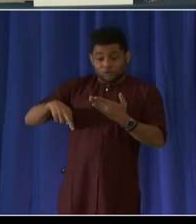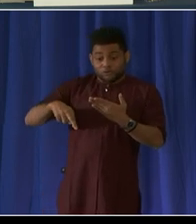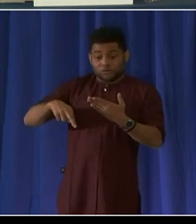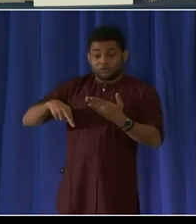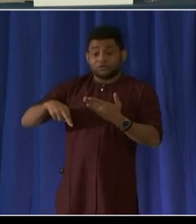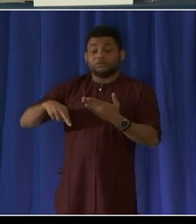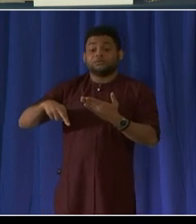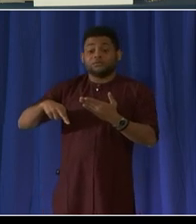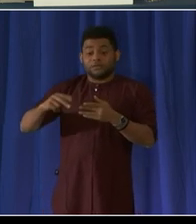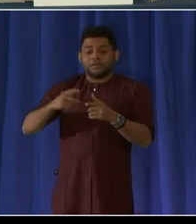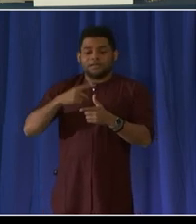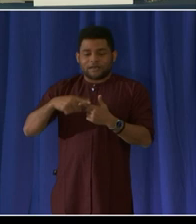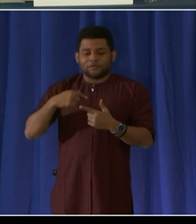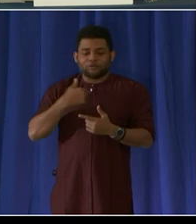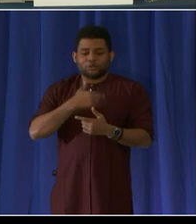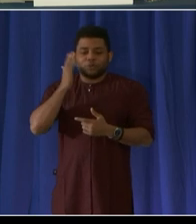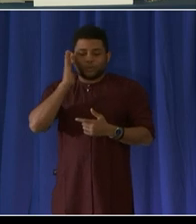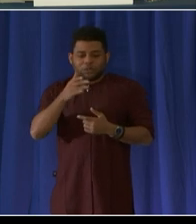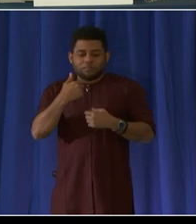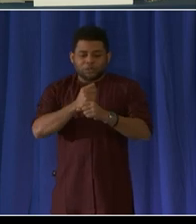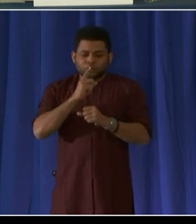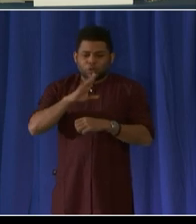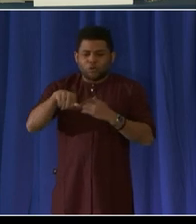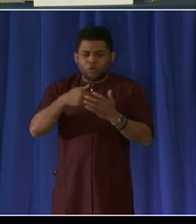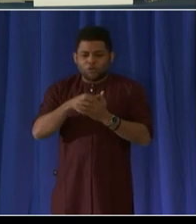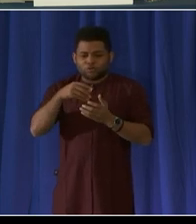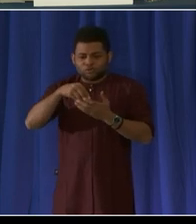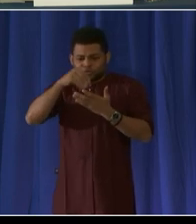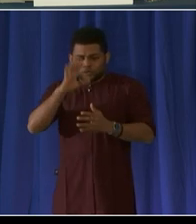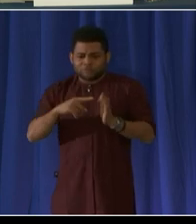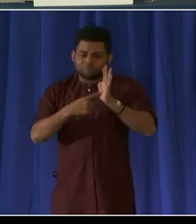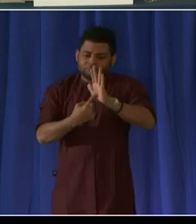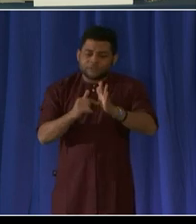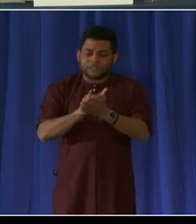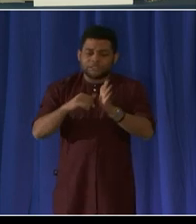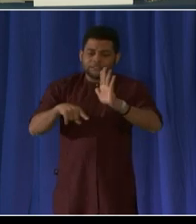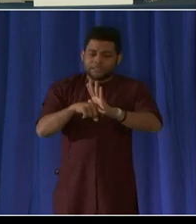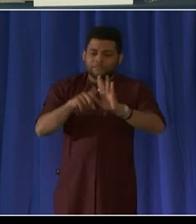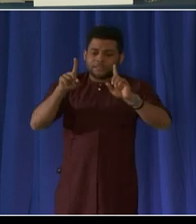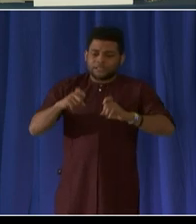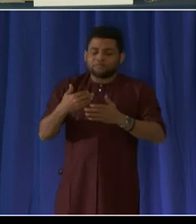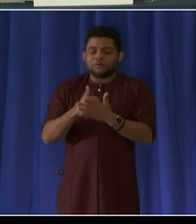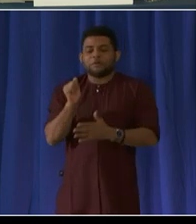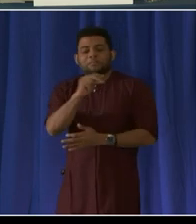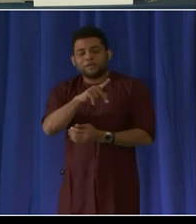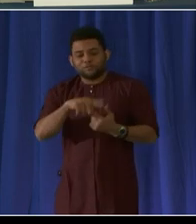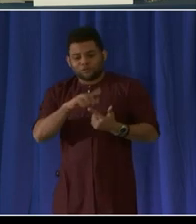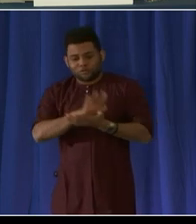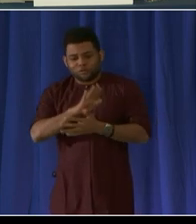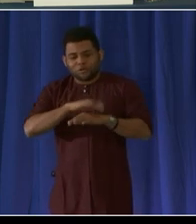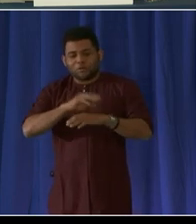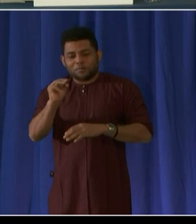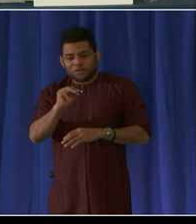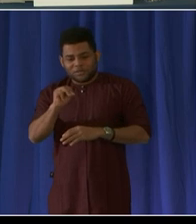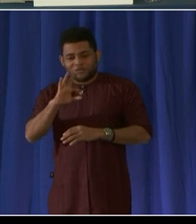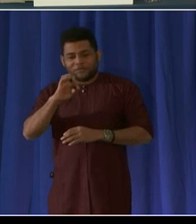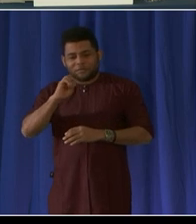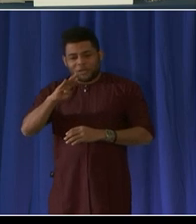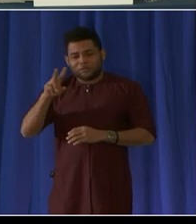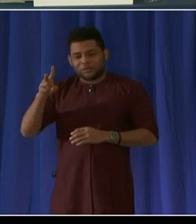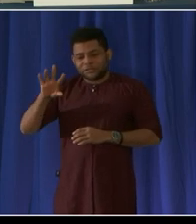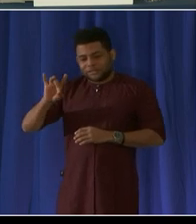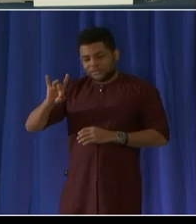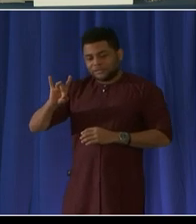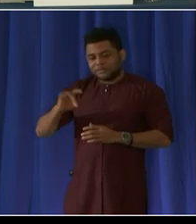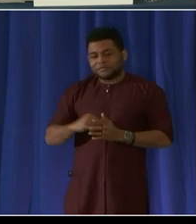results accordingly, and then we would have all of our students produce that negative test before they return to school on Monday,